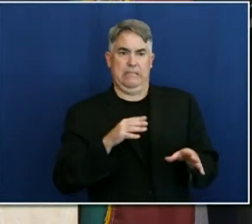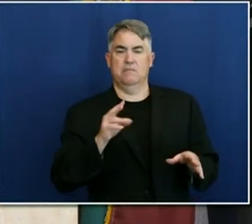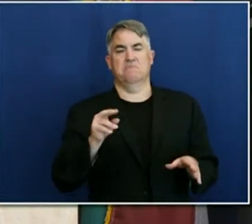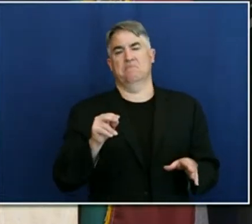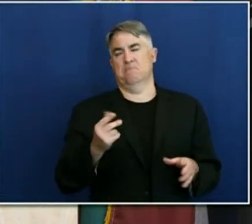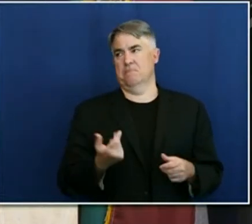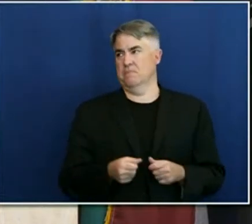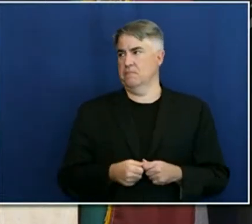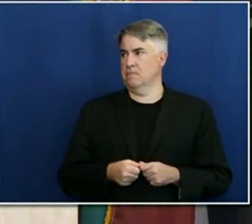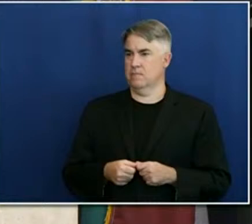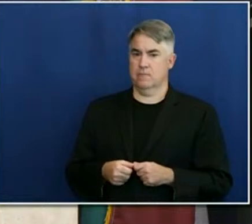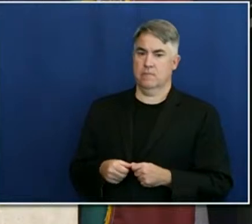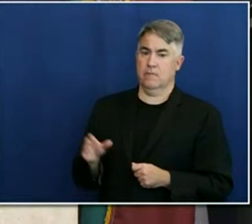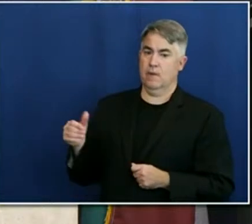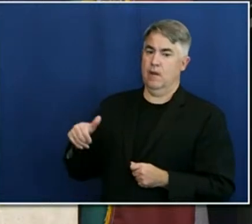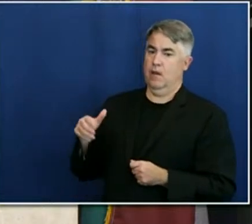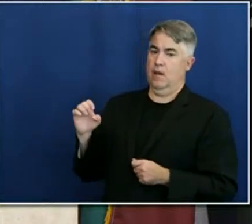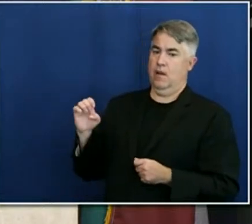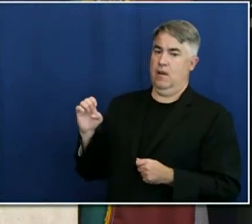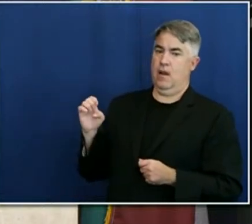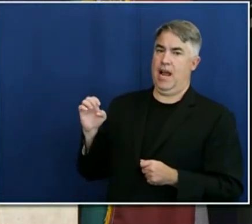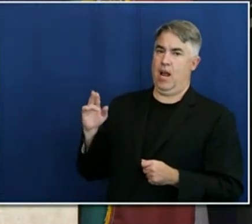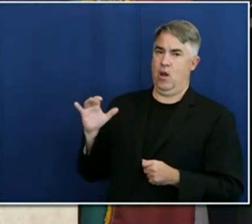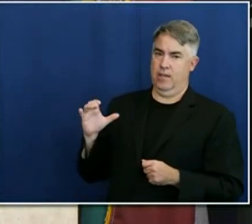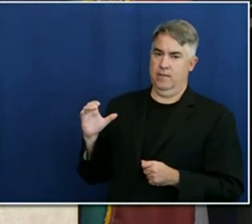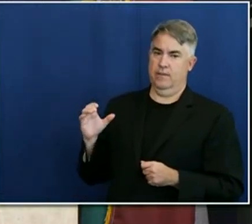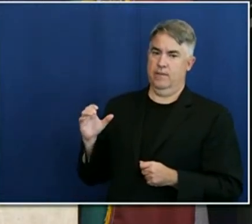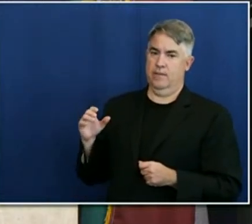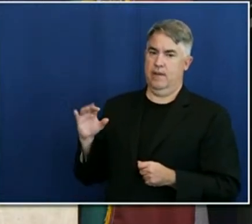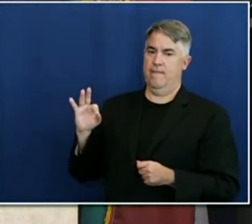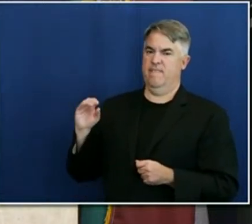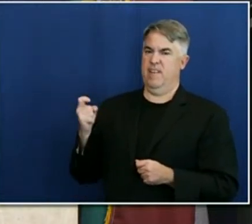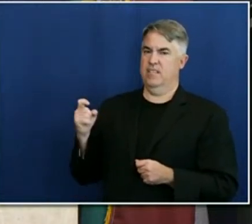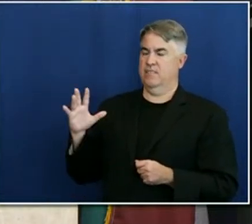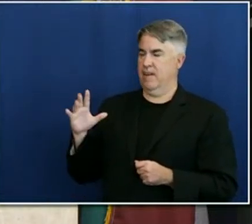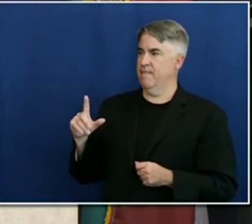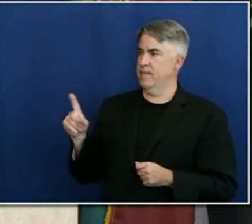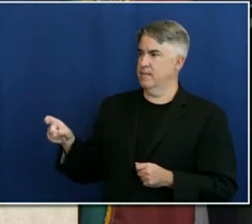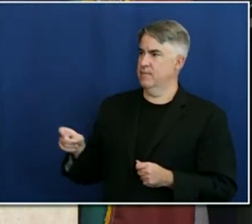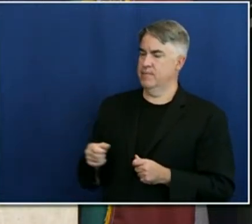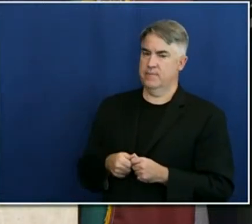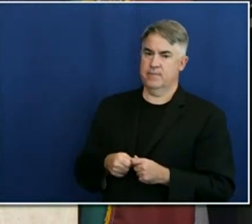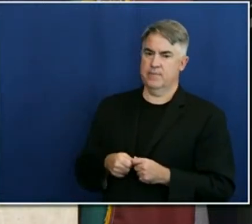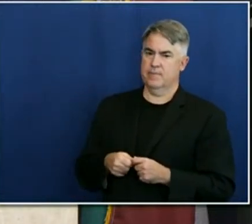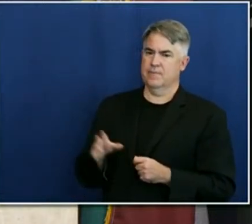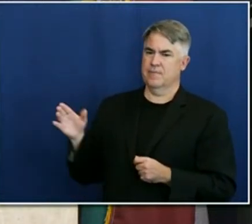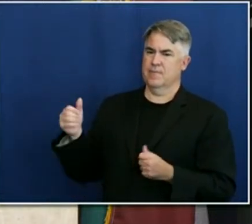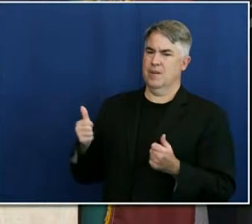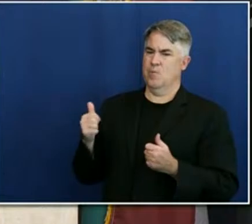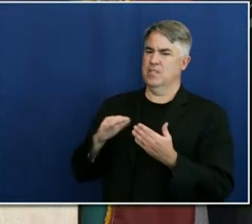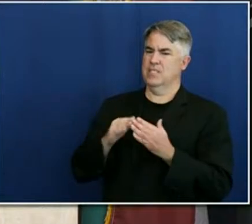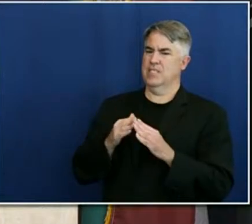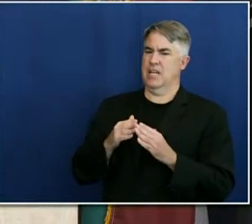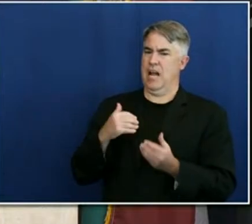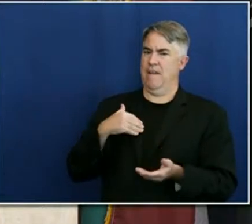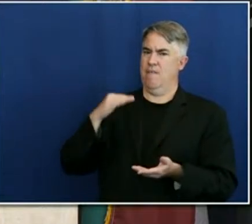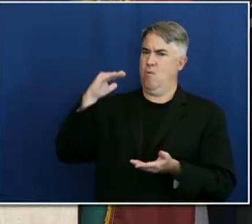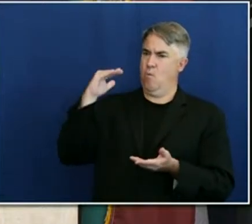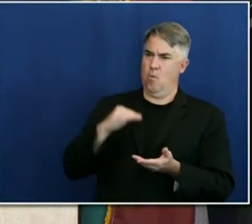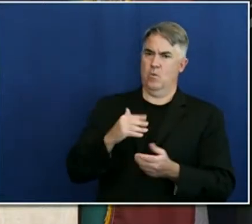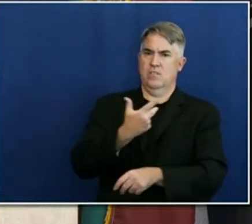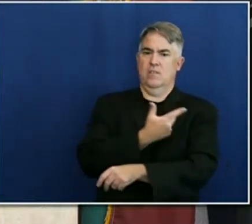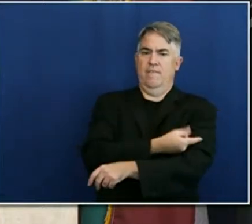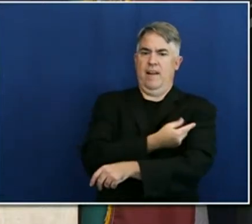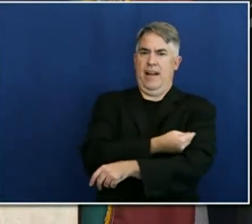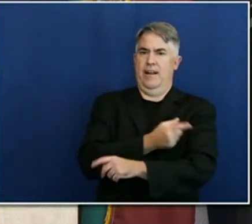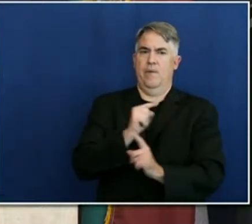This next question is from Eric with Fox 5. Which areas are reporting the lowest number of vaccines administered? Yeah, portions of East